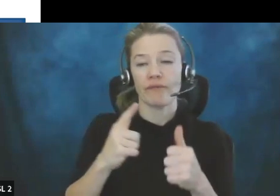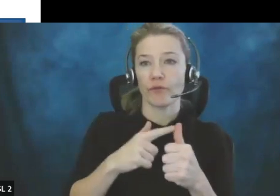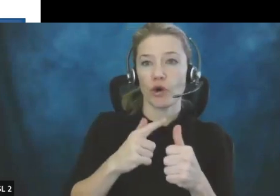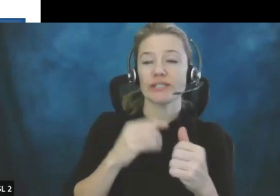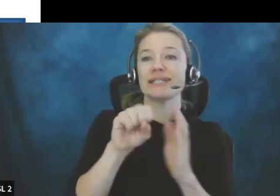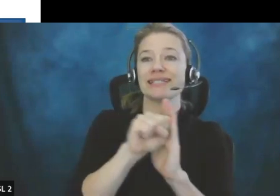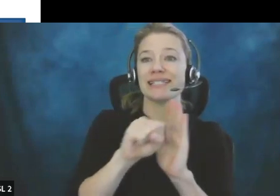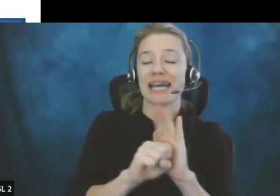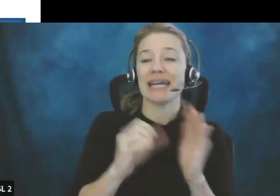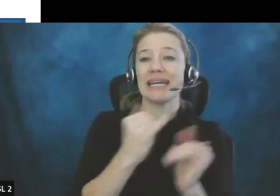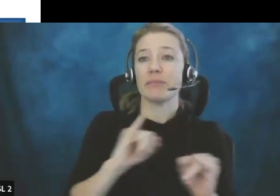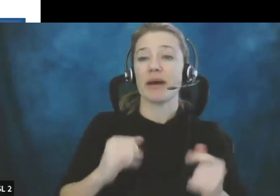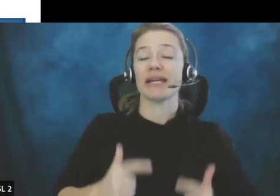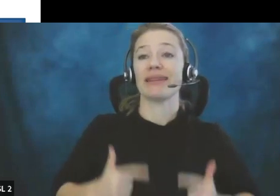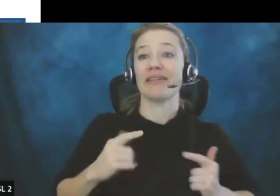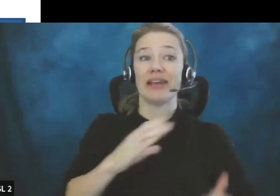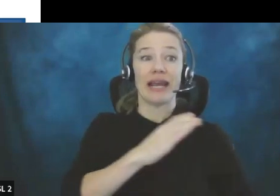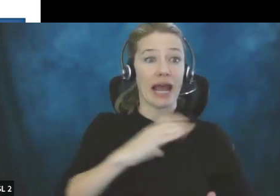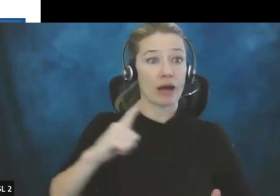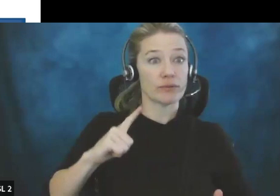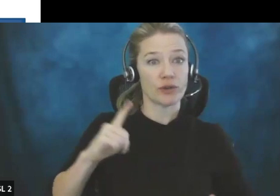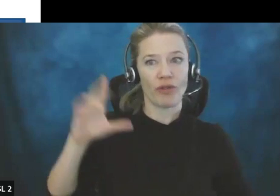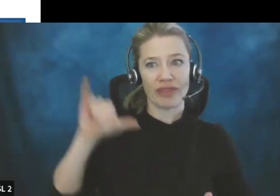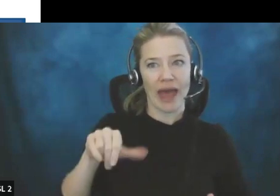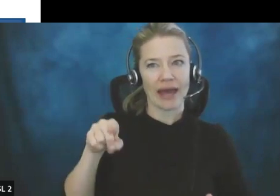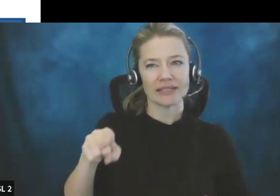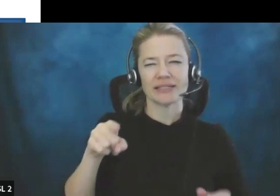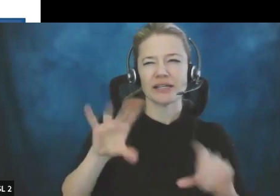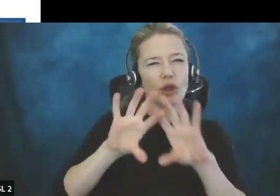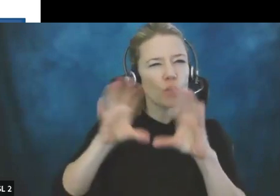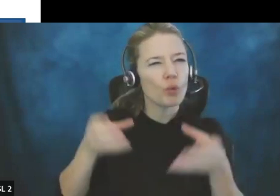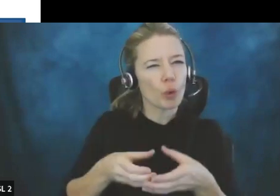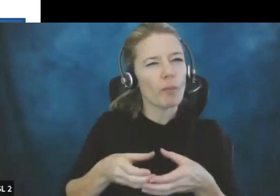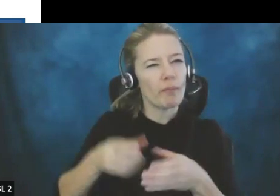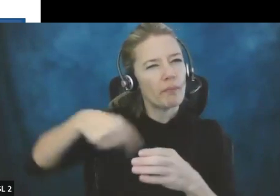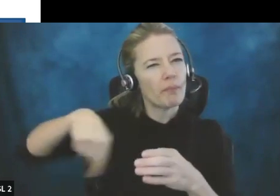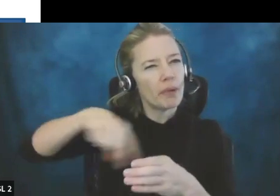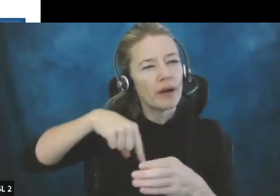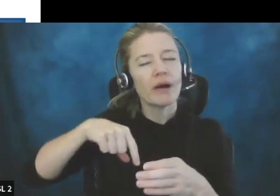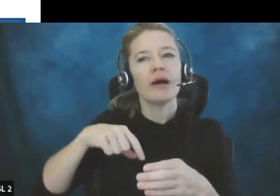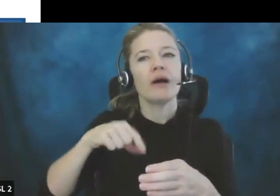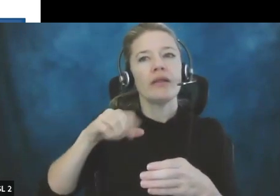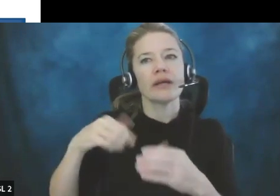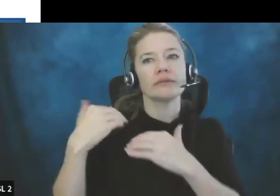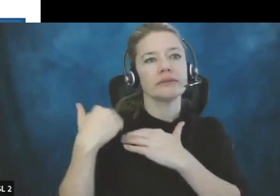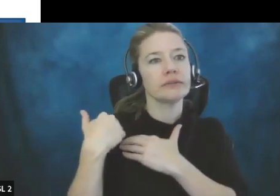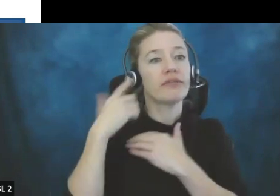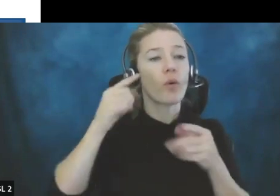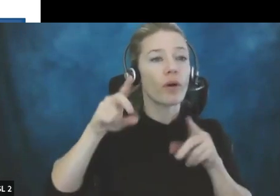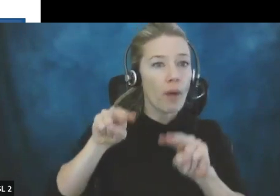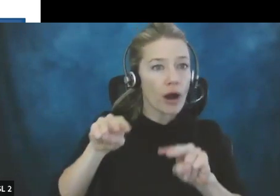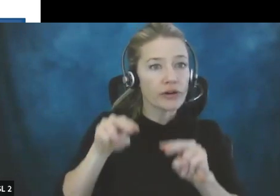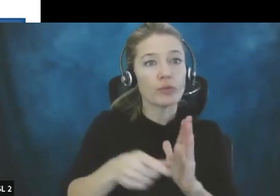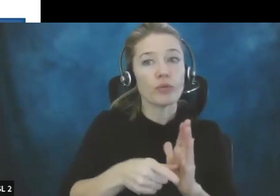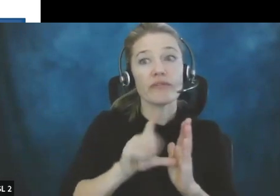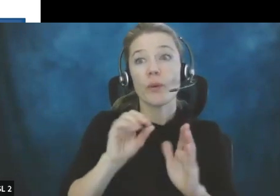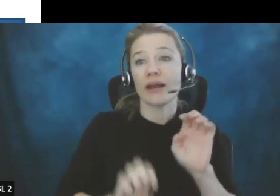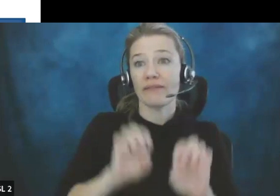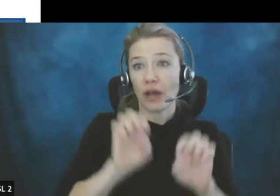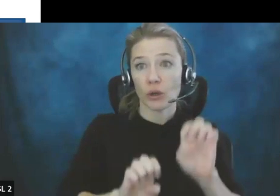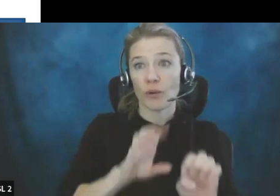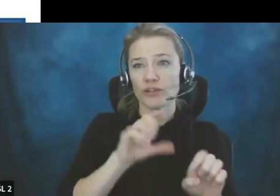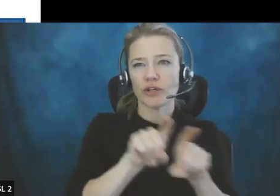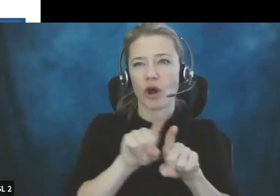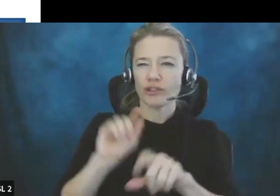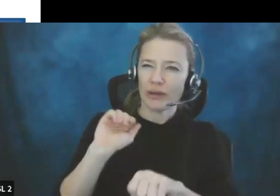California. So we have our State Independent Living Council, right? This is the entity, the group, the body that does the